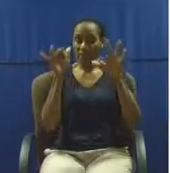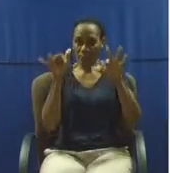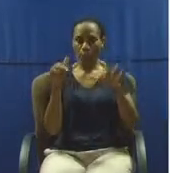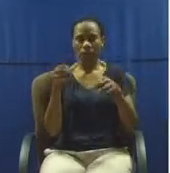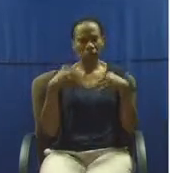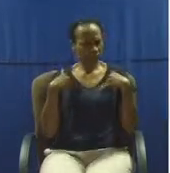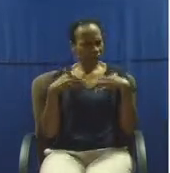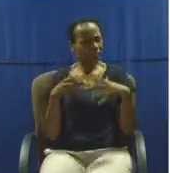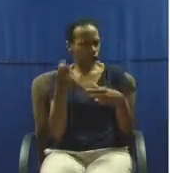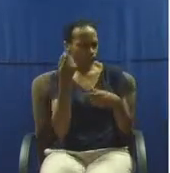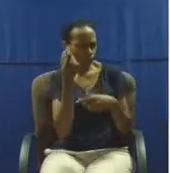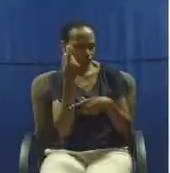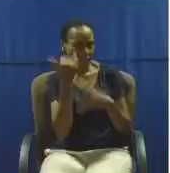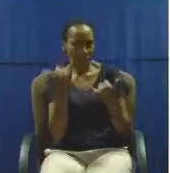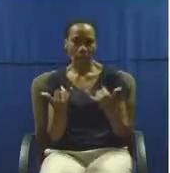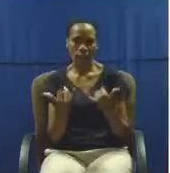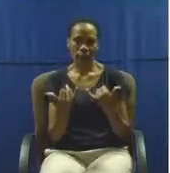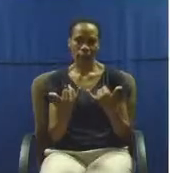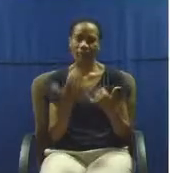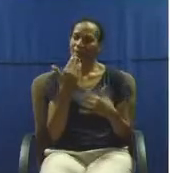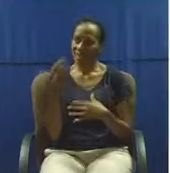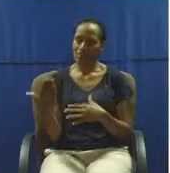people. Thank you very much.